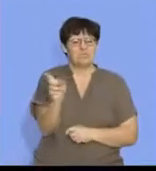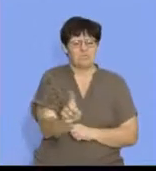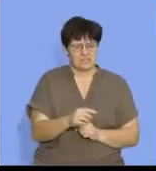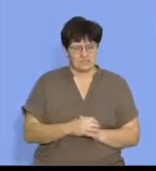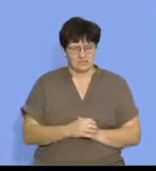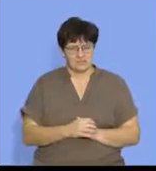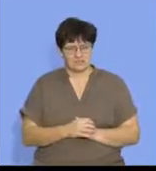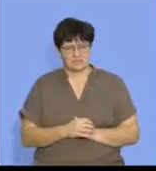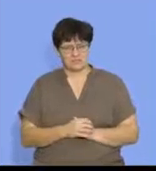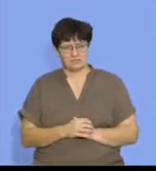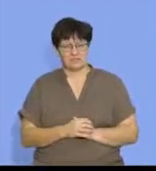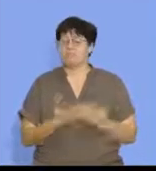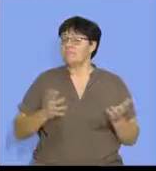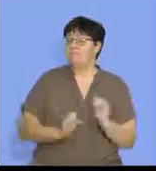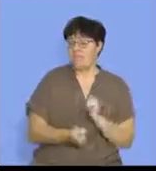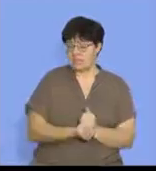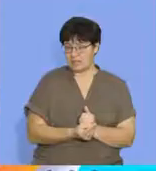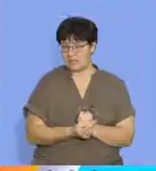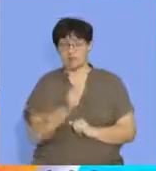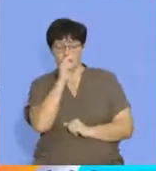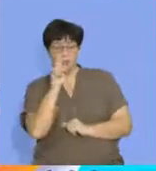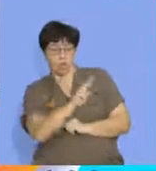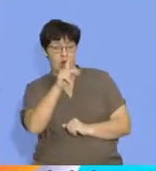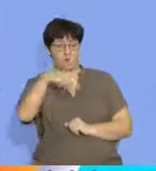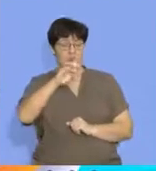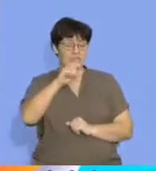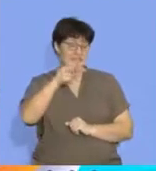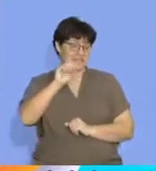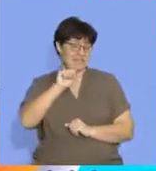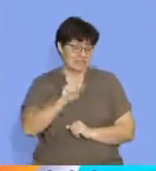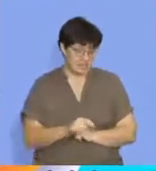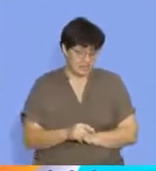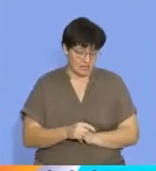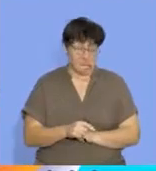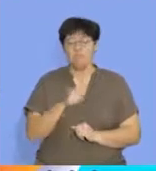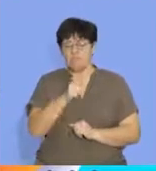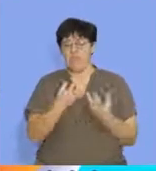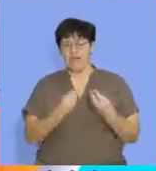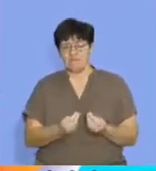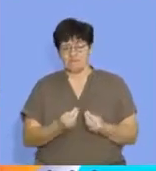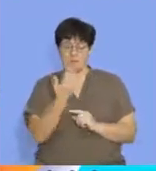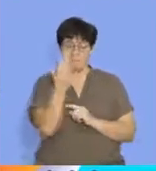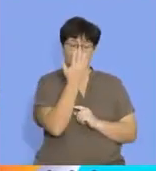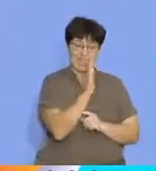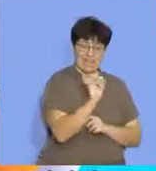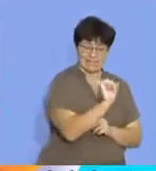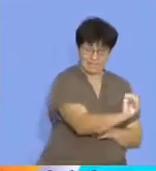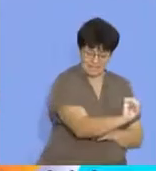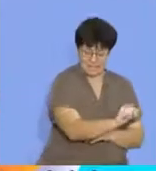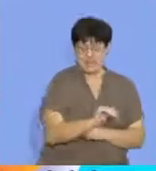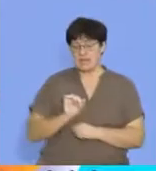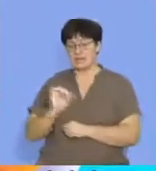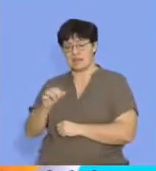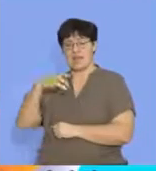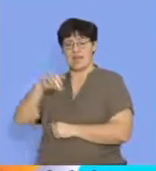what happens is when we look at the protists, we can divide them into plant-like protists and